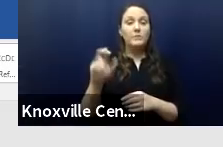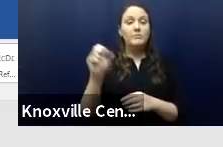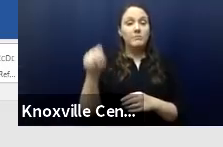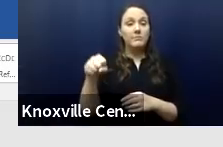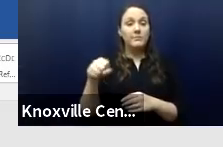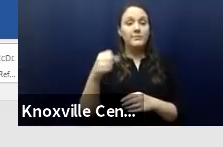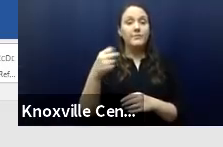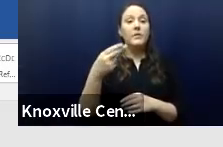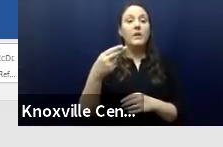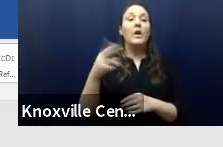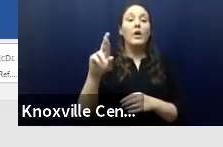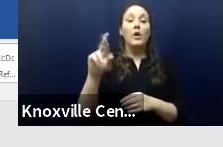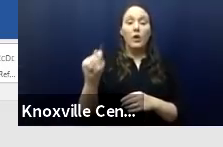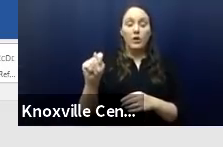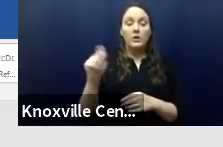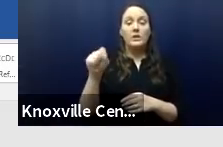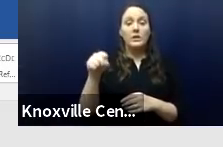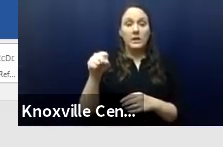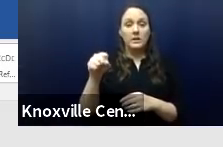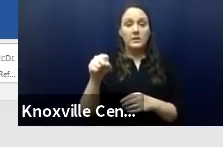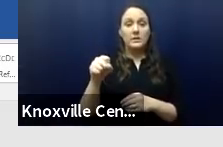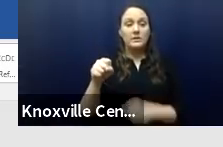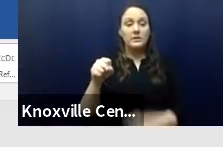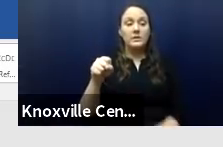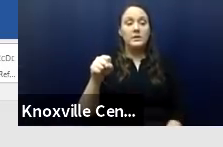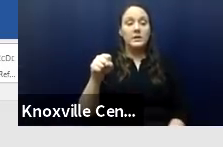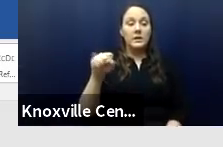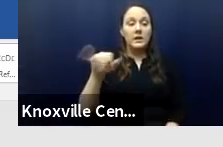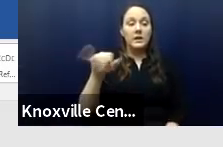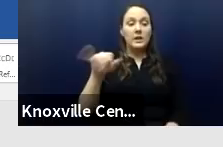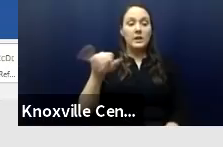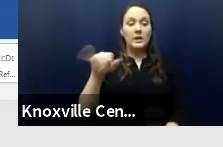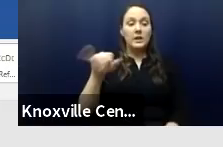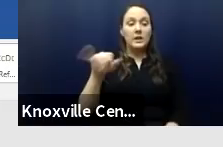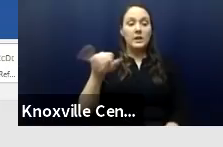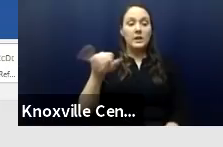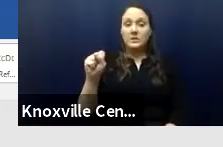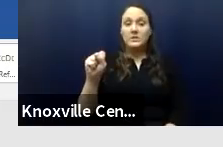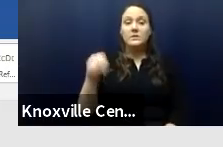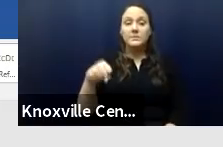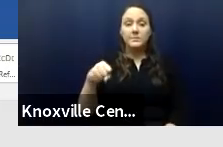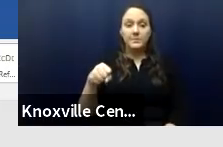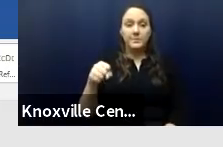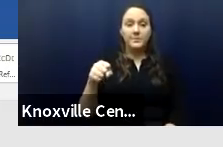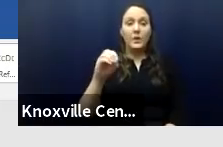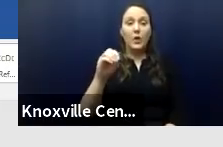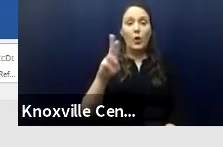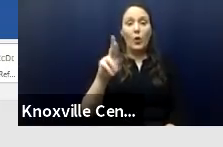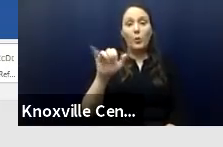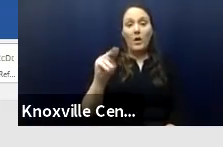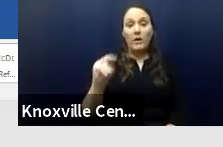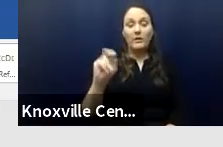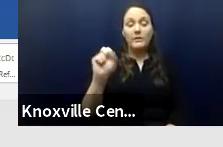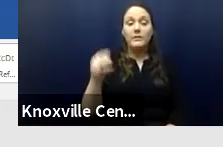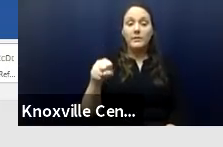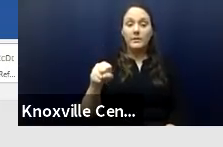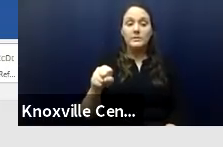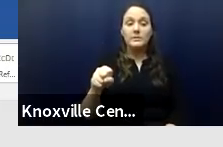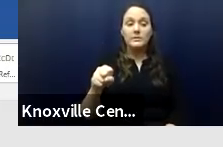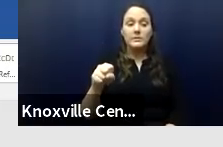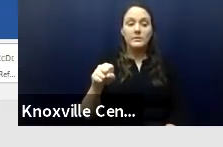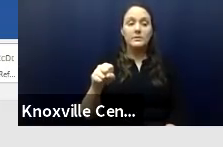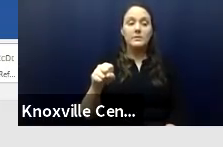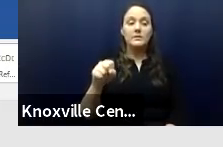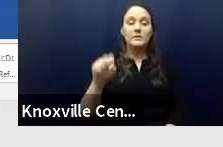Hurt, Yes. Jacobs, Yes. O'Brien, Yes.